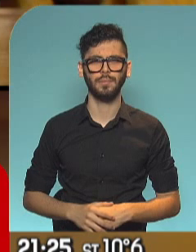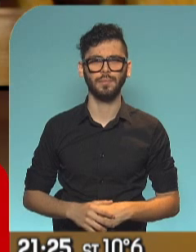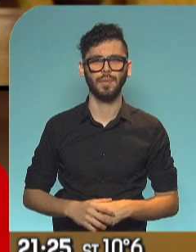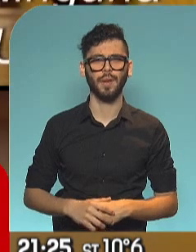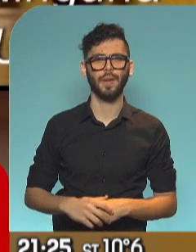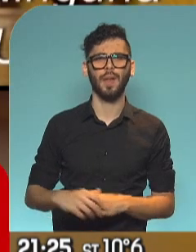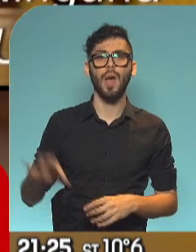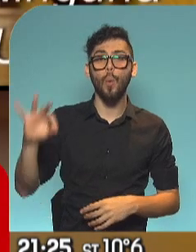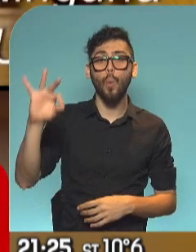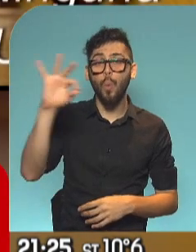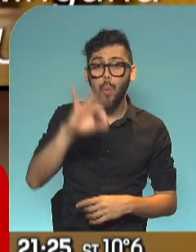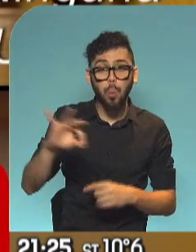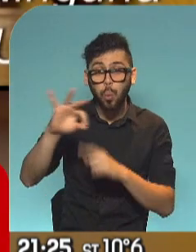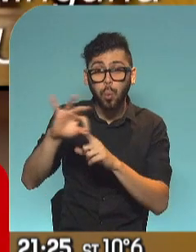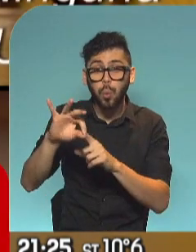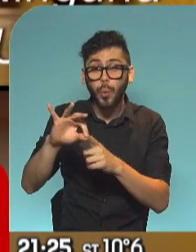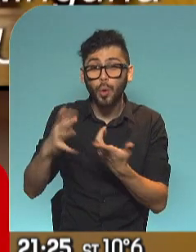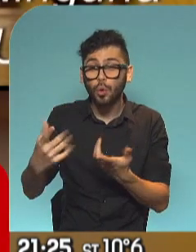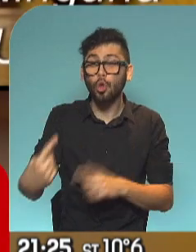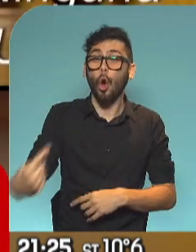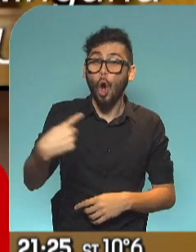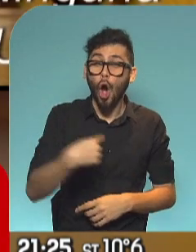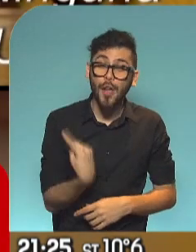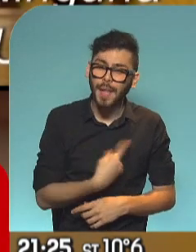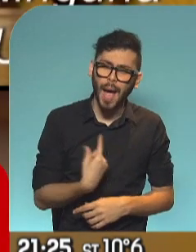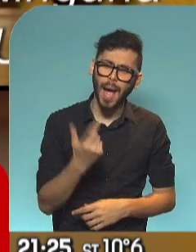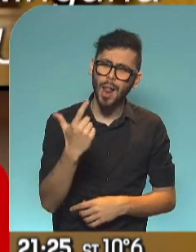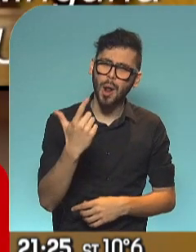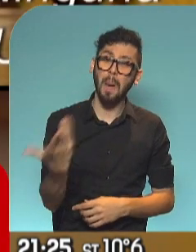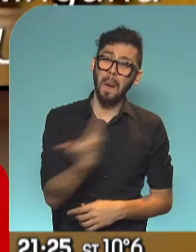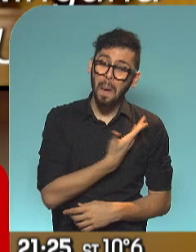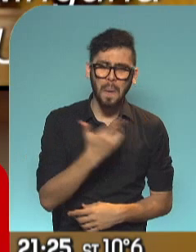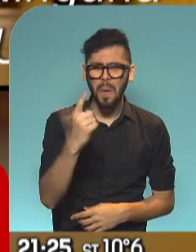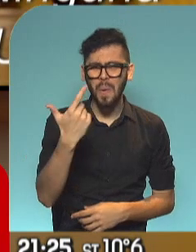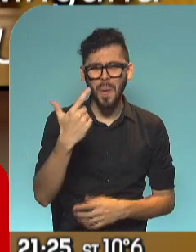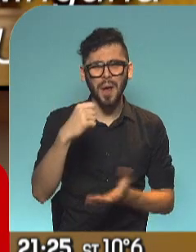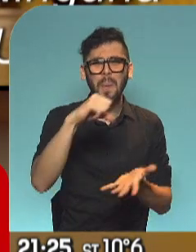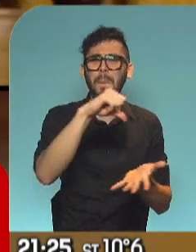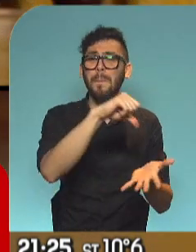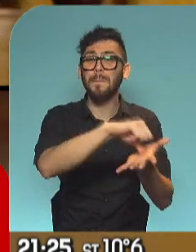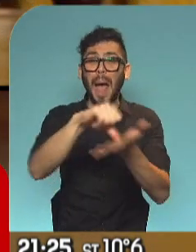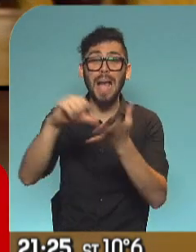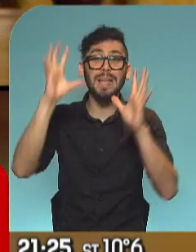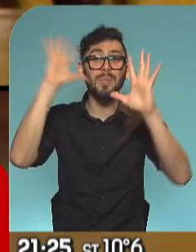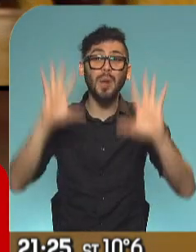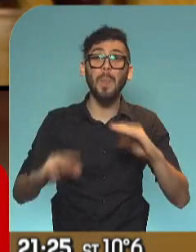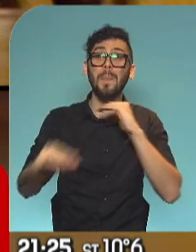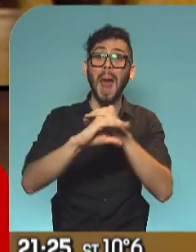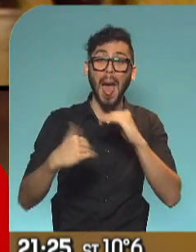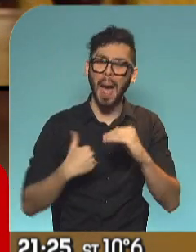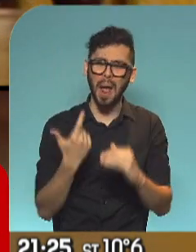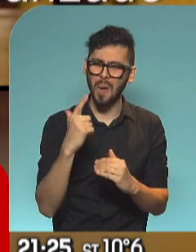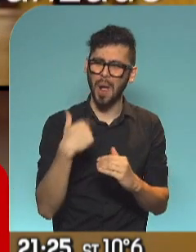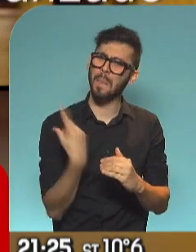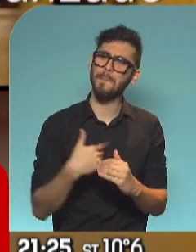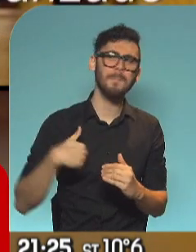virus will not have a chance against us. No nation is more prepared or more resilient than the United States.